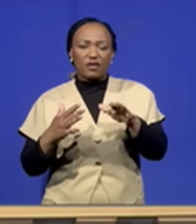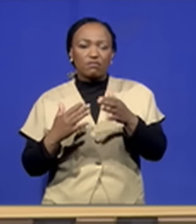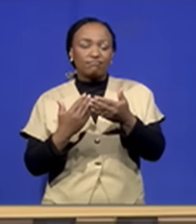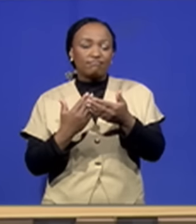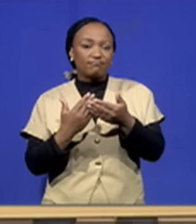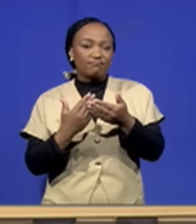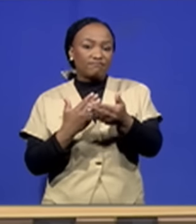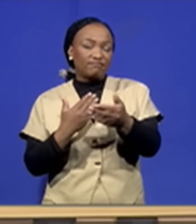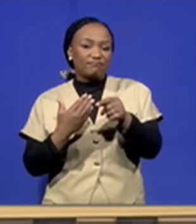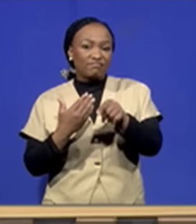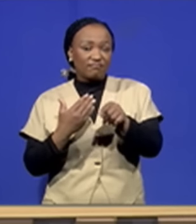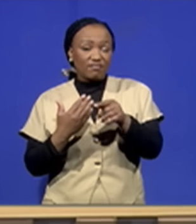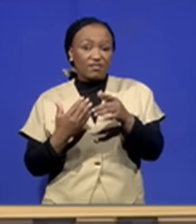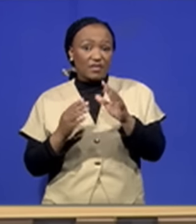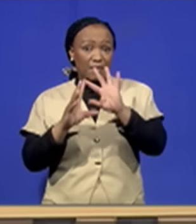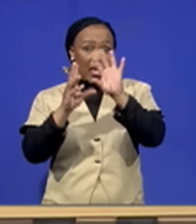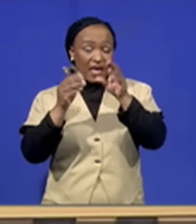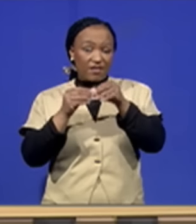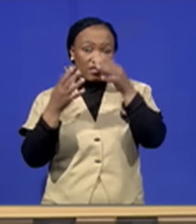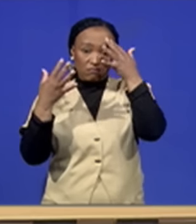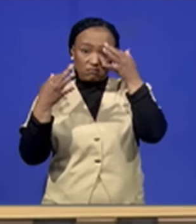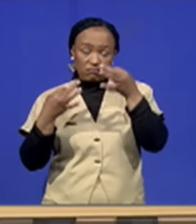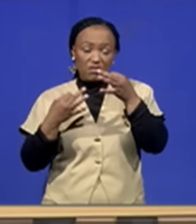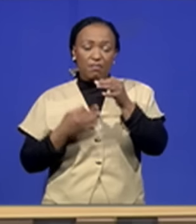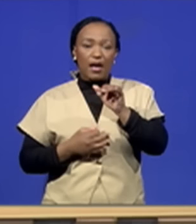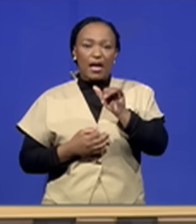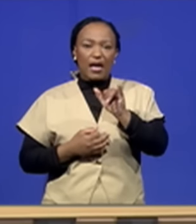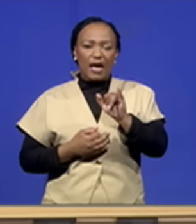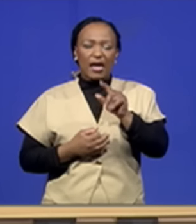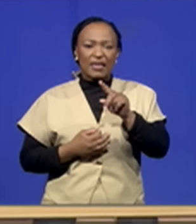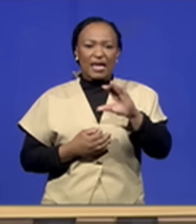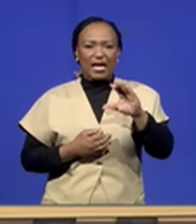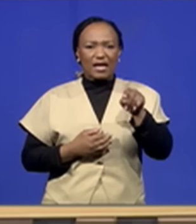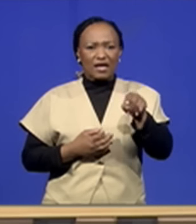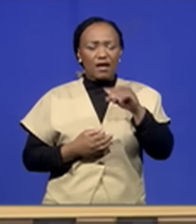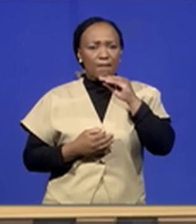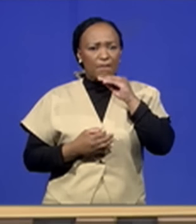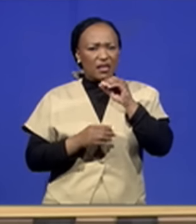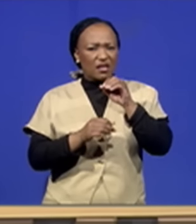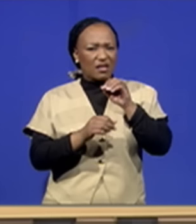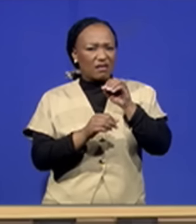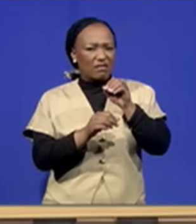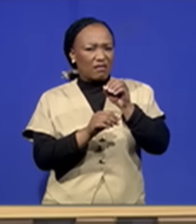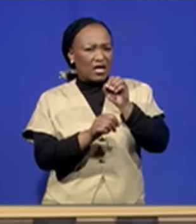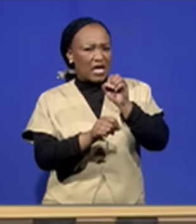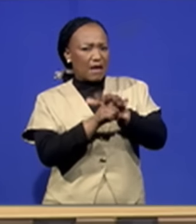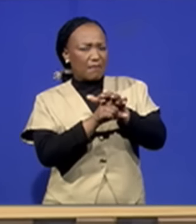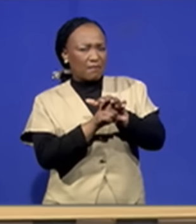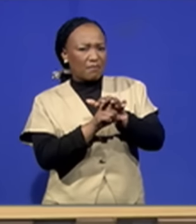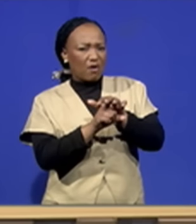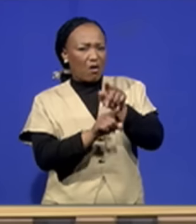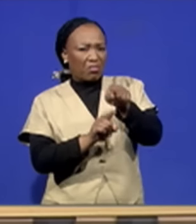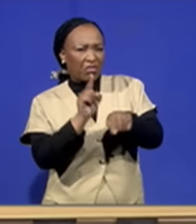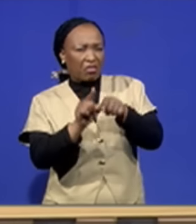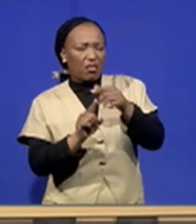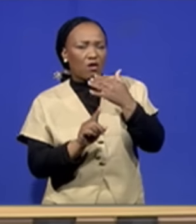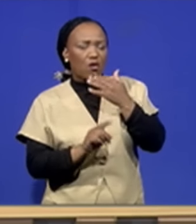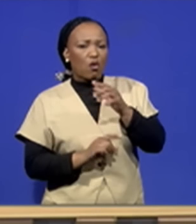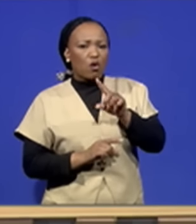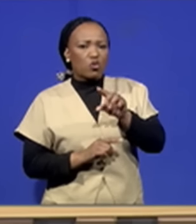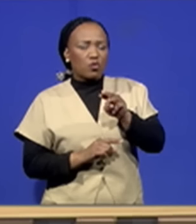thitokgang gore a dikgato tse tsotlhe tse di tserweng ke IDEC a e ne le tlhaselo go Lieutenant General Dumisani Khumalo,